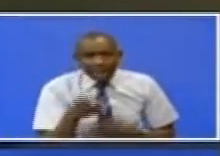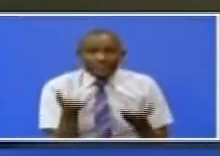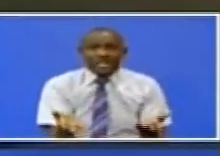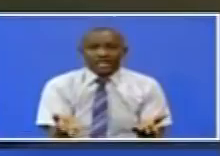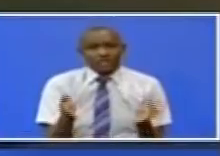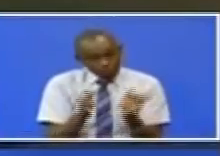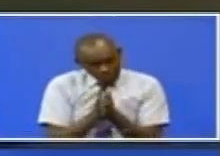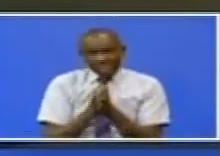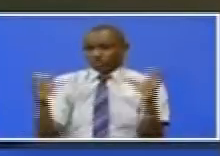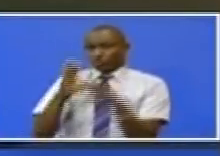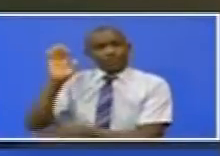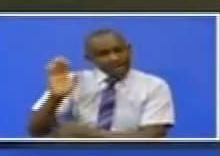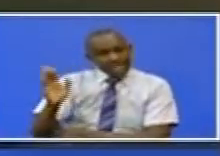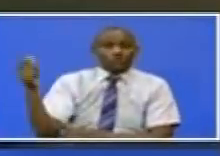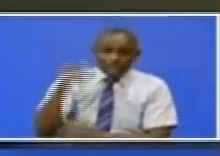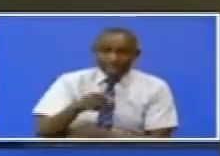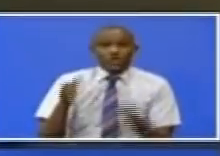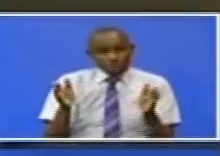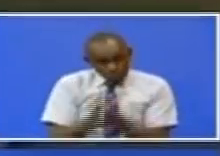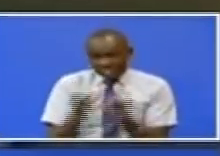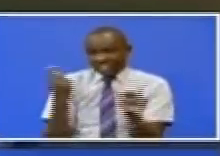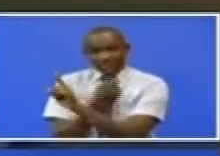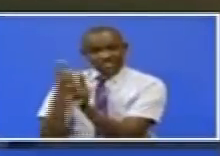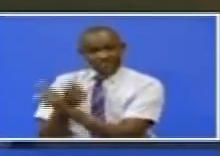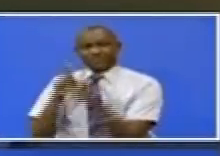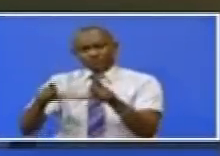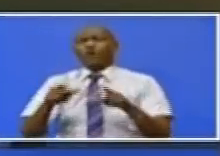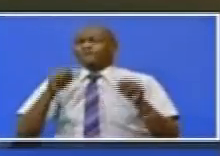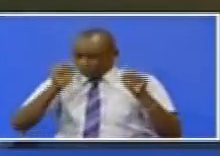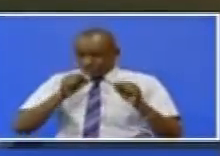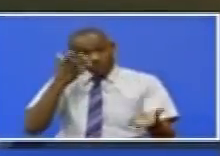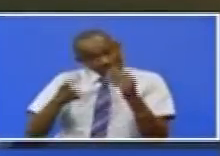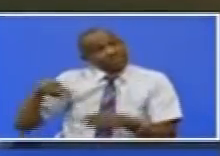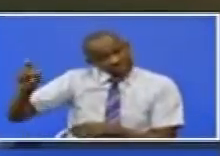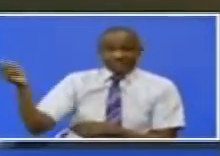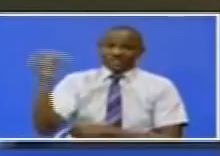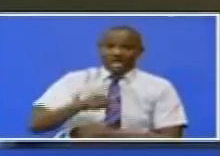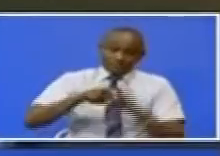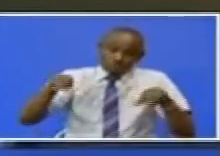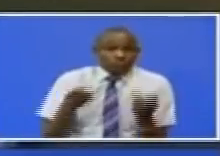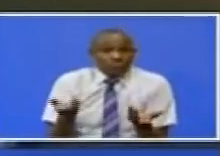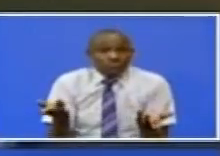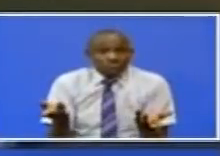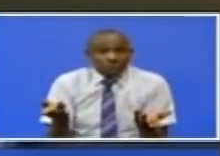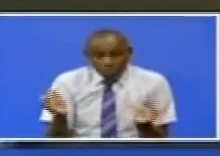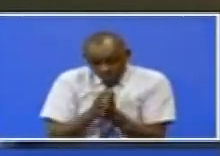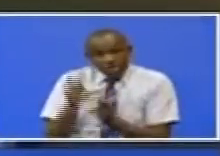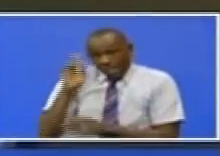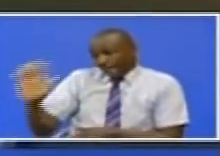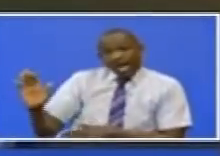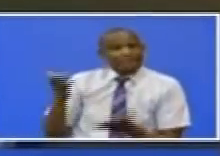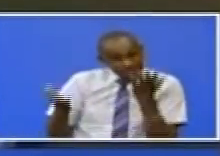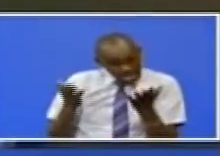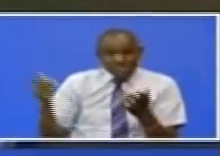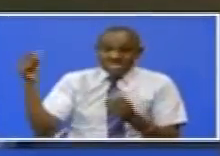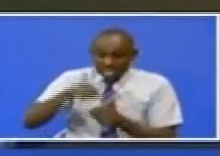their parties, to come with the litigants. So it is possible he has accompanied some